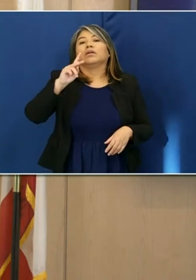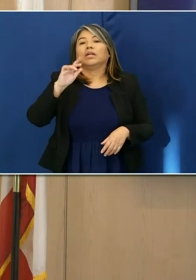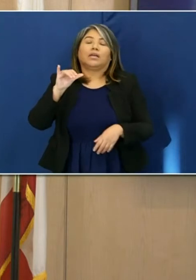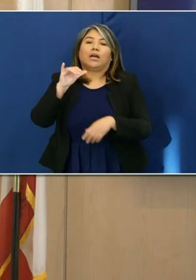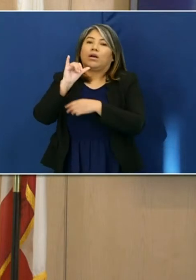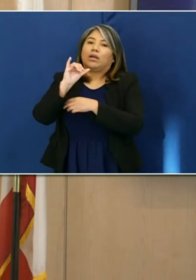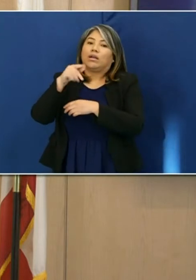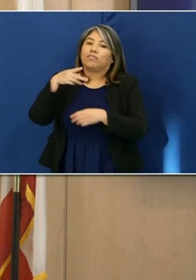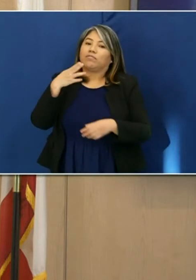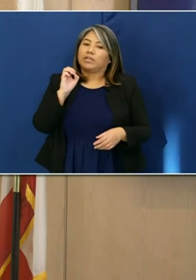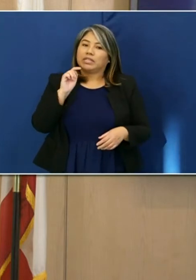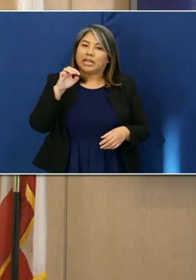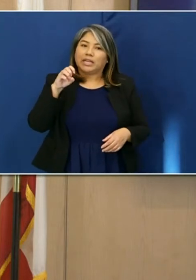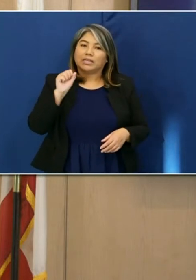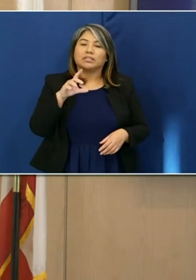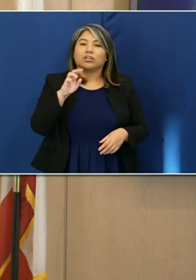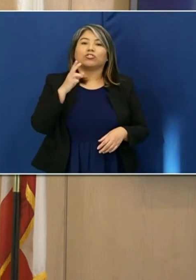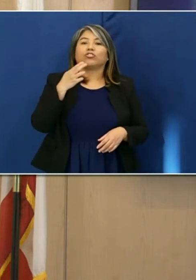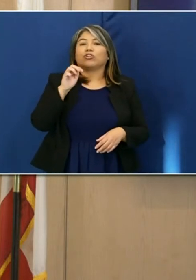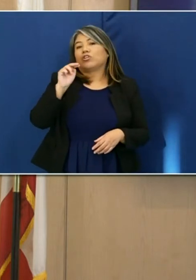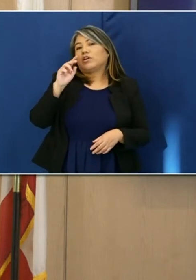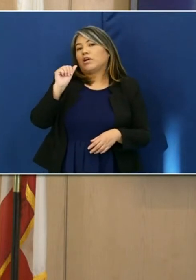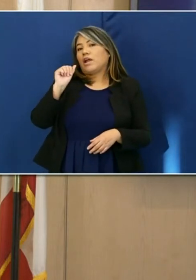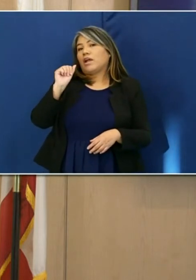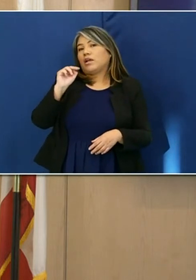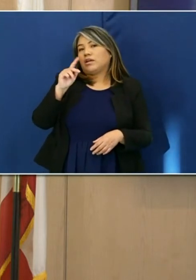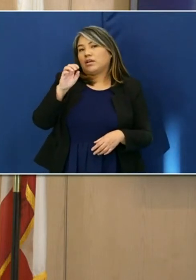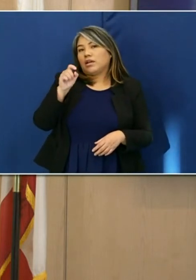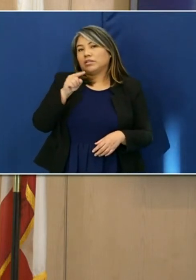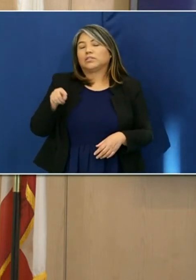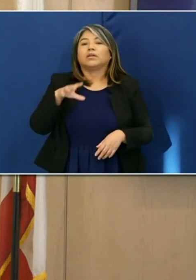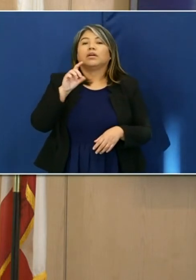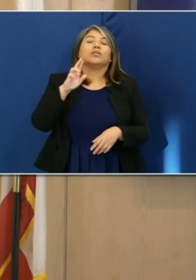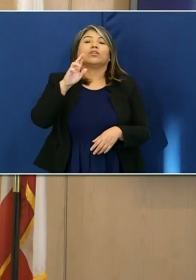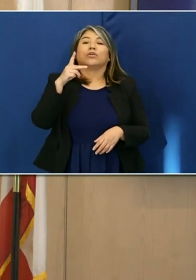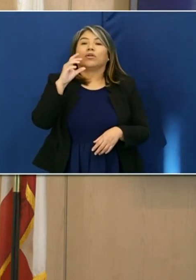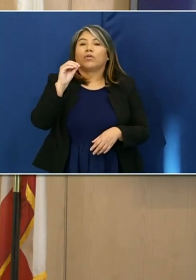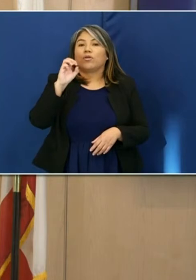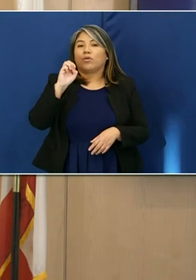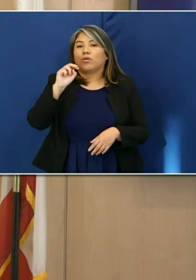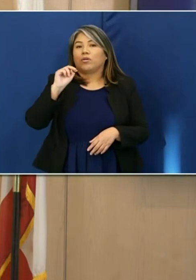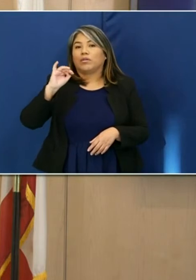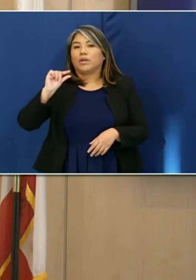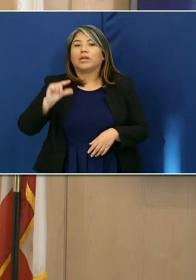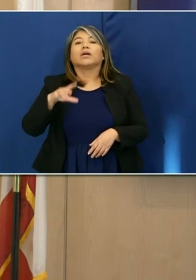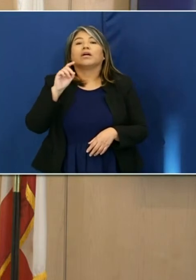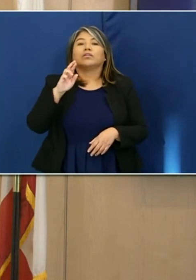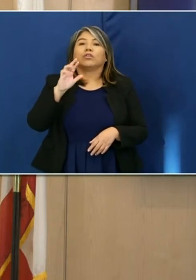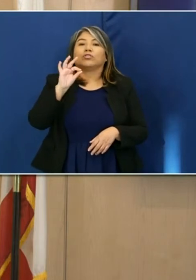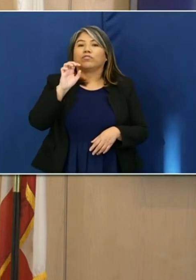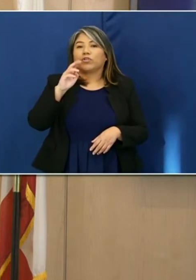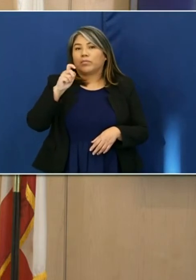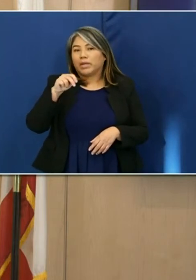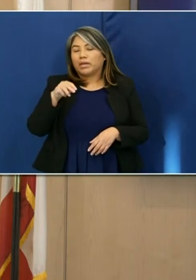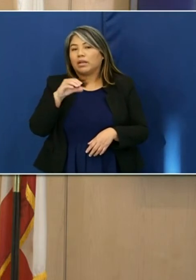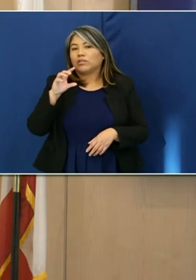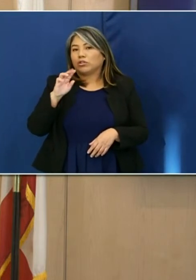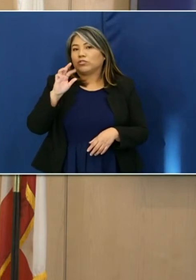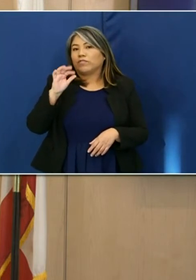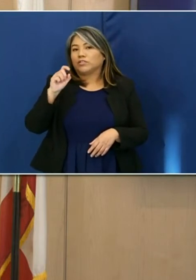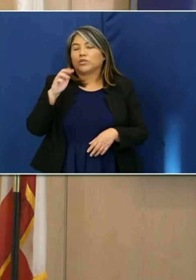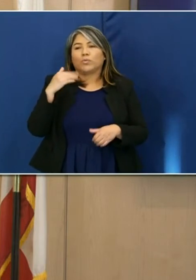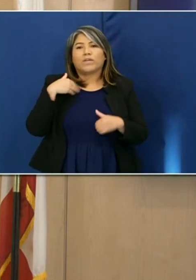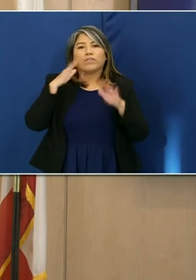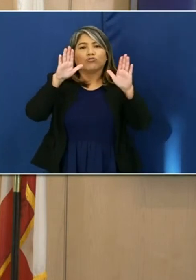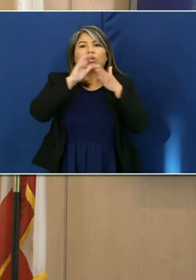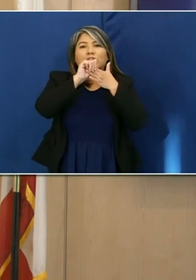Fantides, Dr. Hernandez, Dr. Koenig, Dr. Bergman, and Dr. Foster. We've had great leadership from the